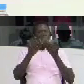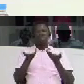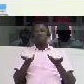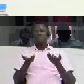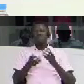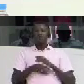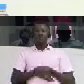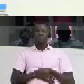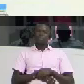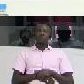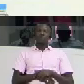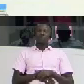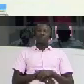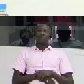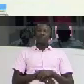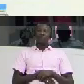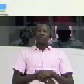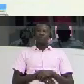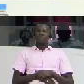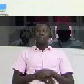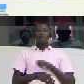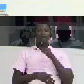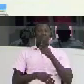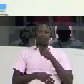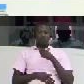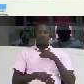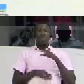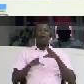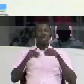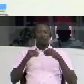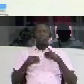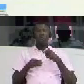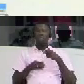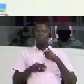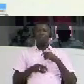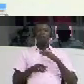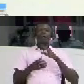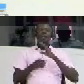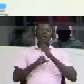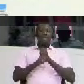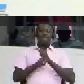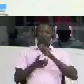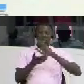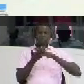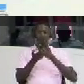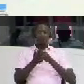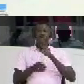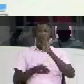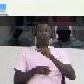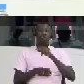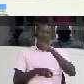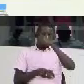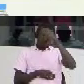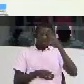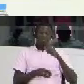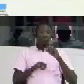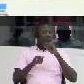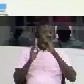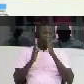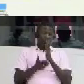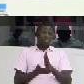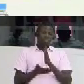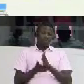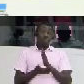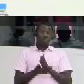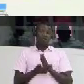yi du teglante. And this will allow the interpreters to do their job properly. te loolu tamit dina mun a dimbale ñiy làppatoo ñu mun a def seen liggéey